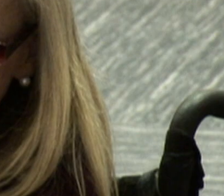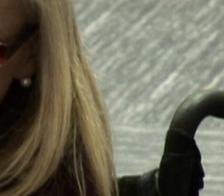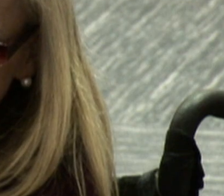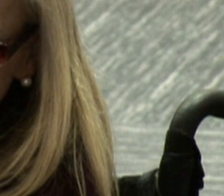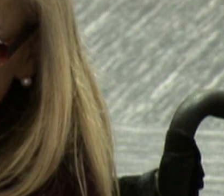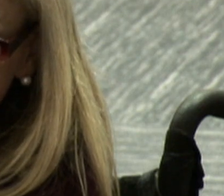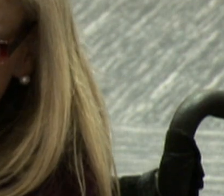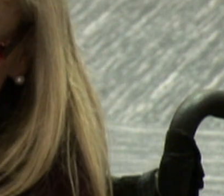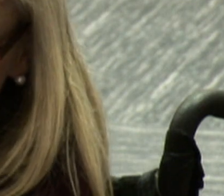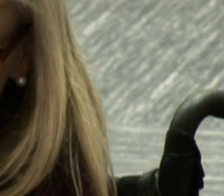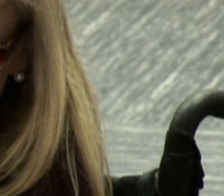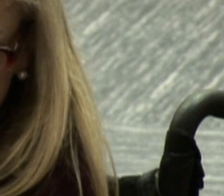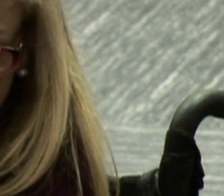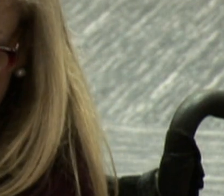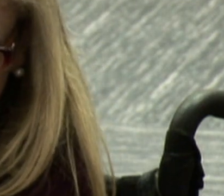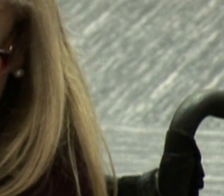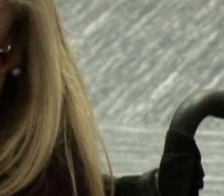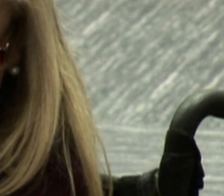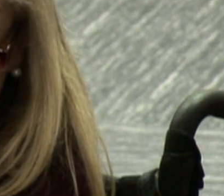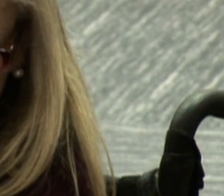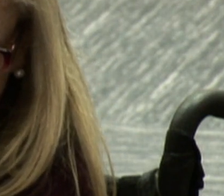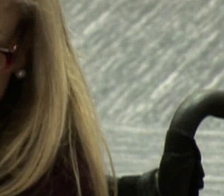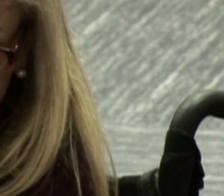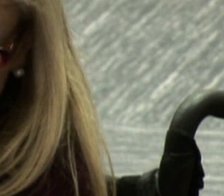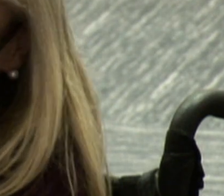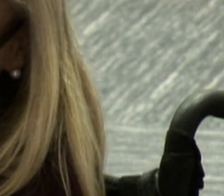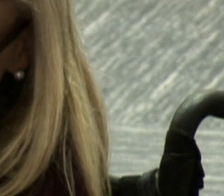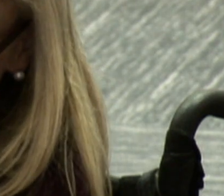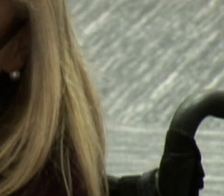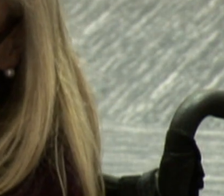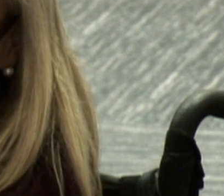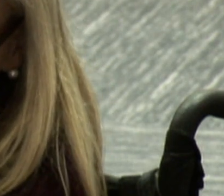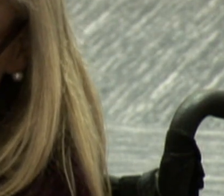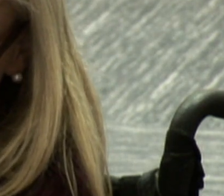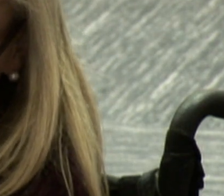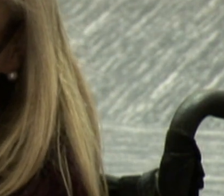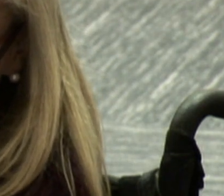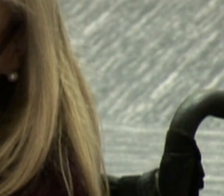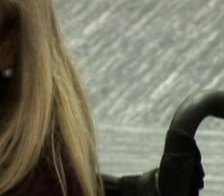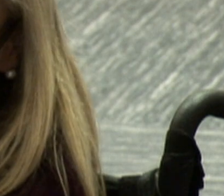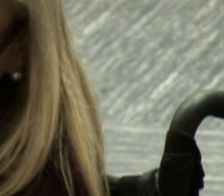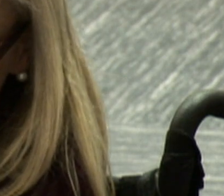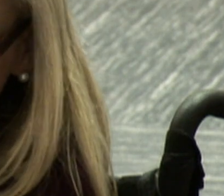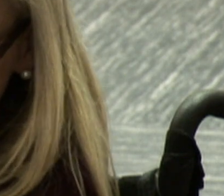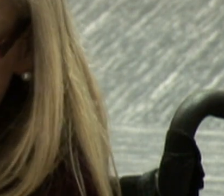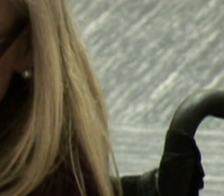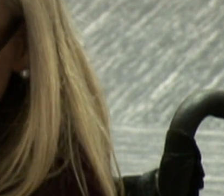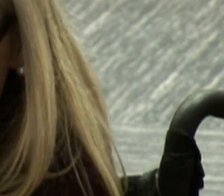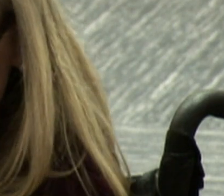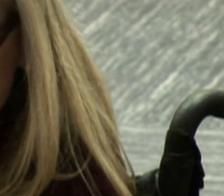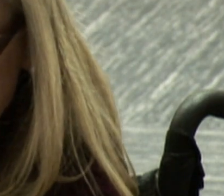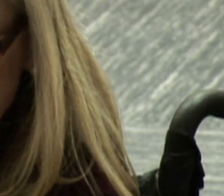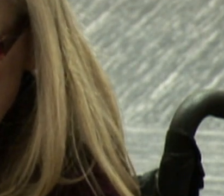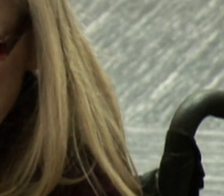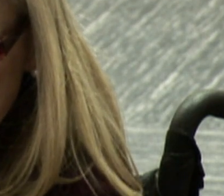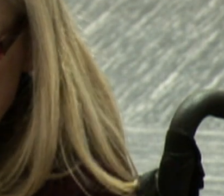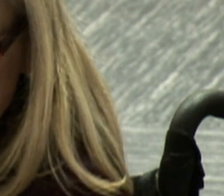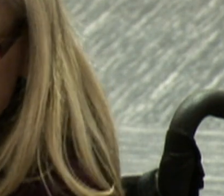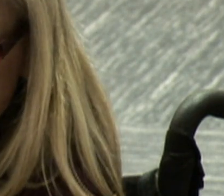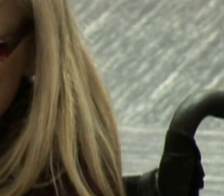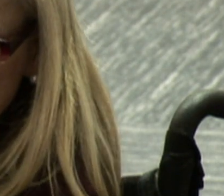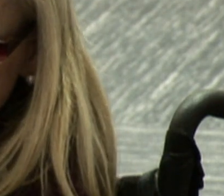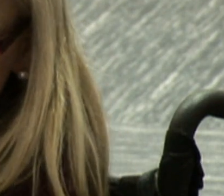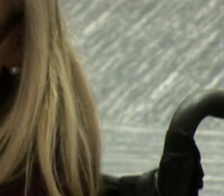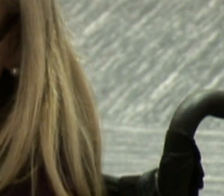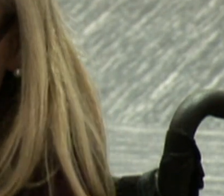And, but I would like to get feedback from you, Carl, on if it's accessible. So I'll follow up with No, you that's fine. offline on that. Google for the most